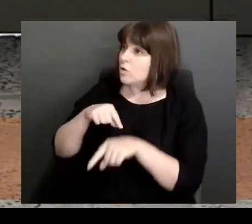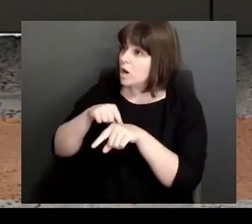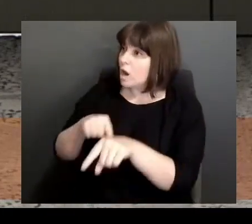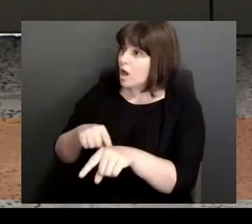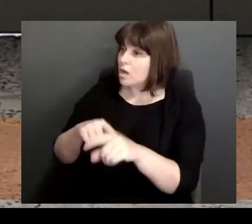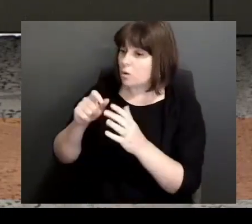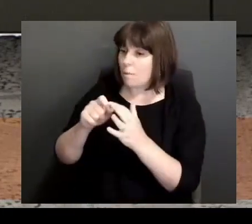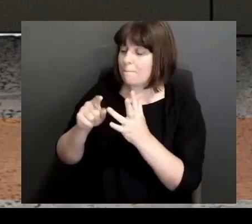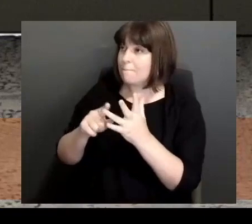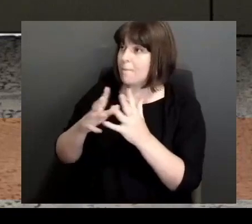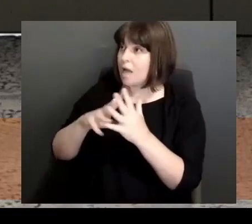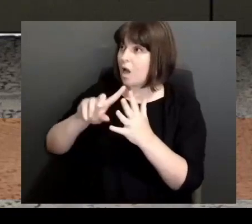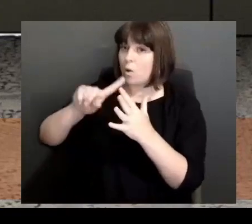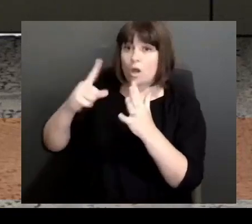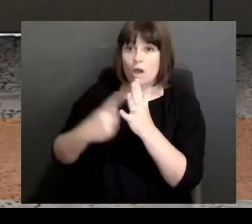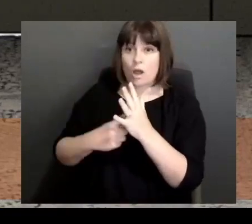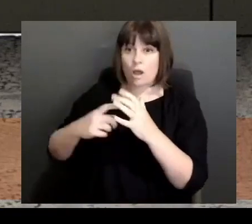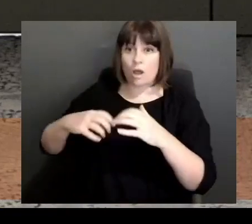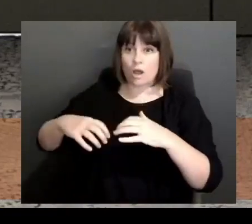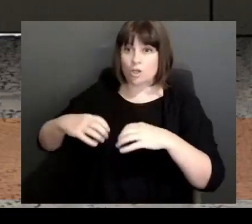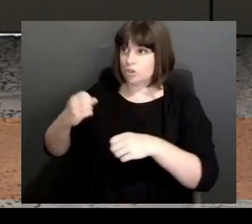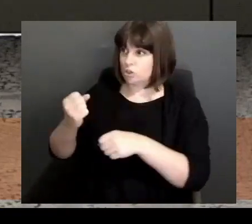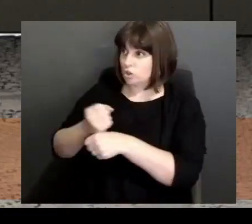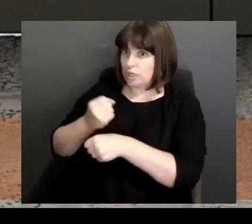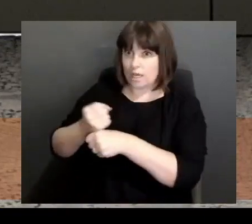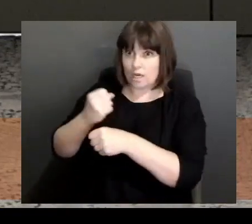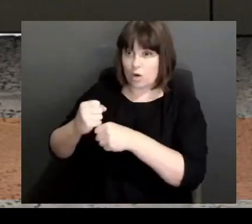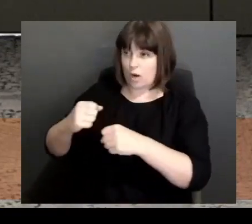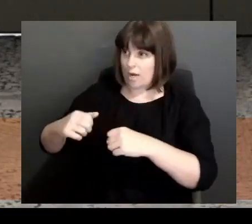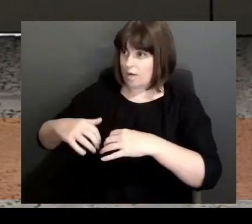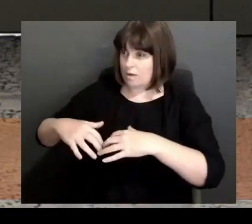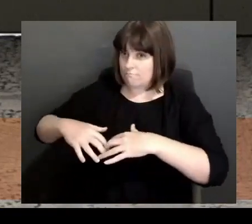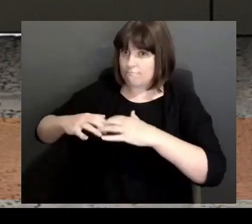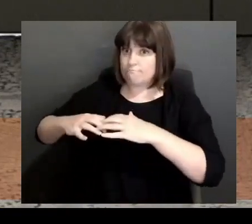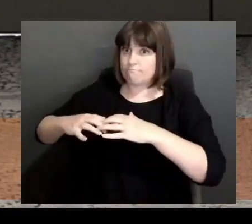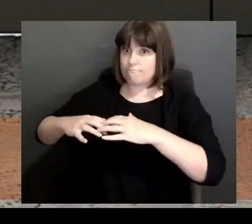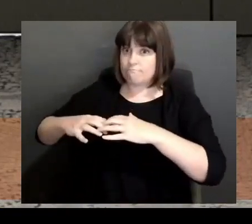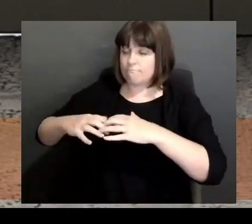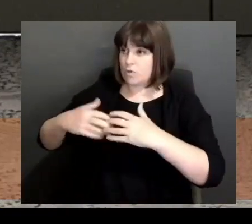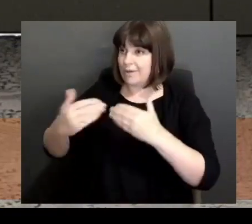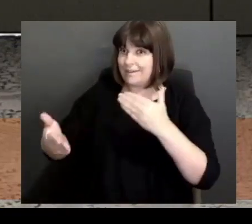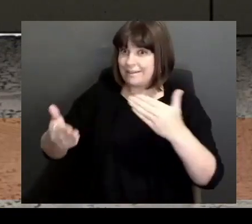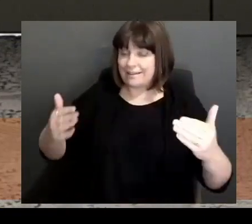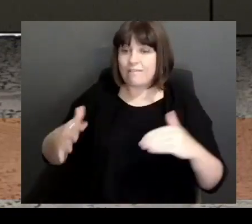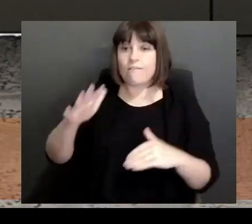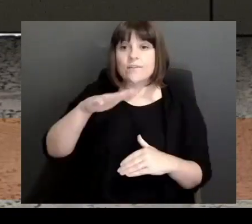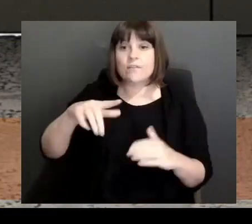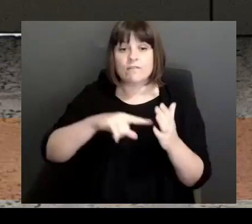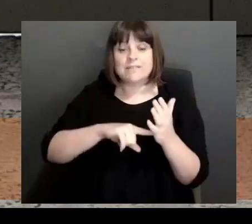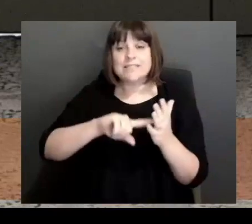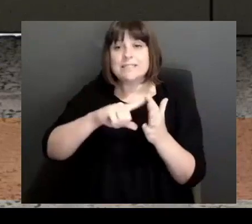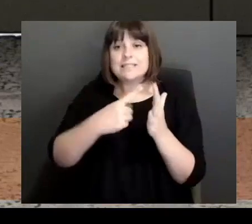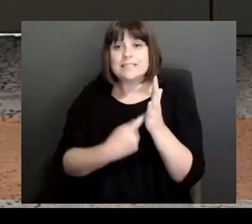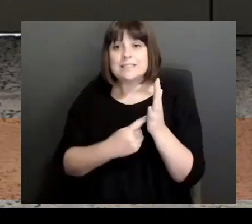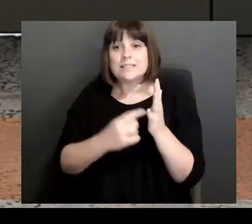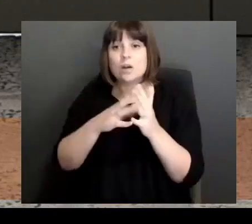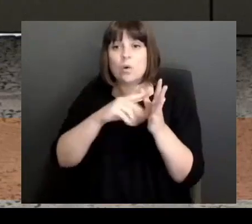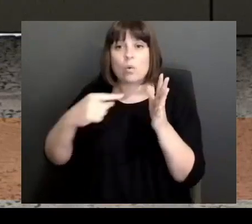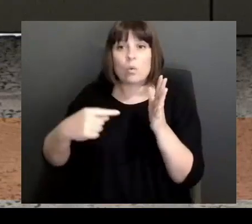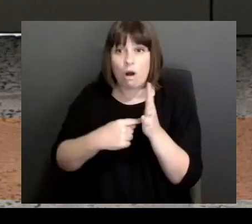generators to supply consumers with around 55 terawatt hours of electricity per year. Correct.